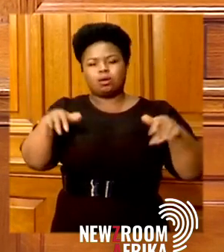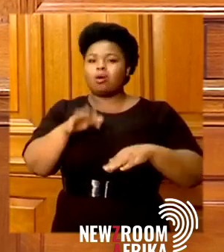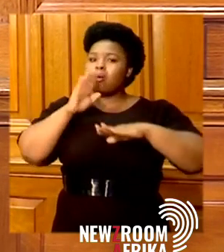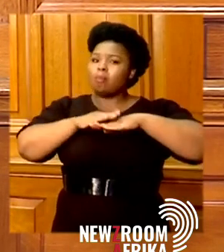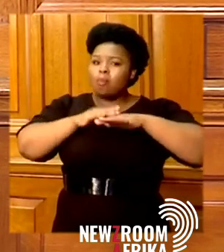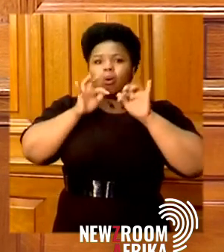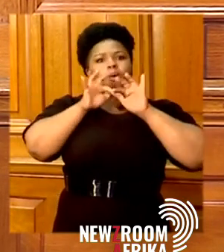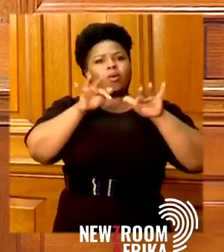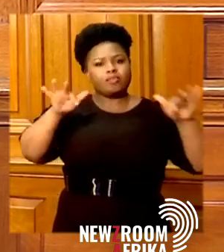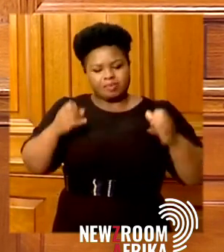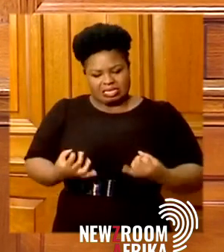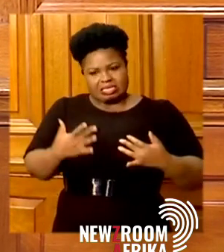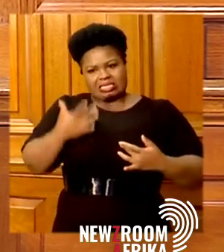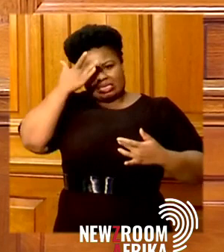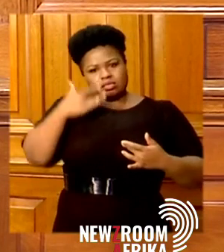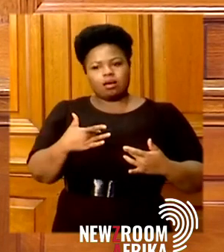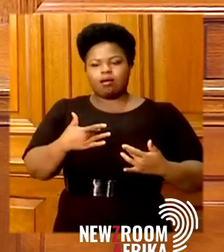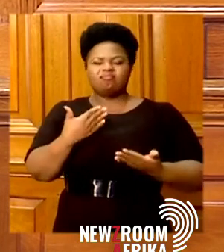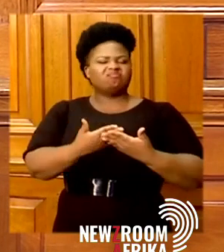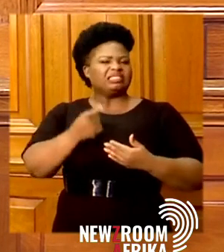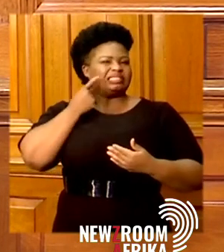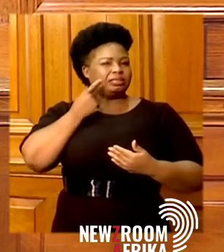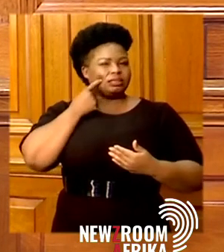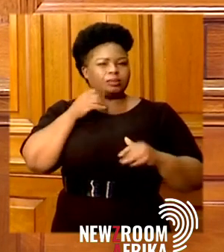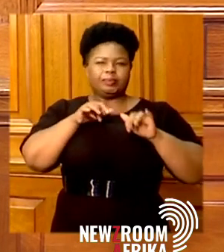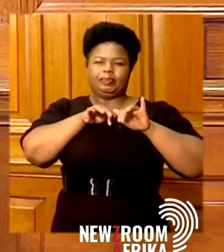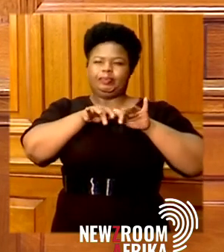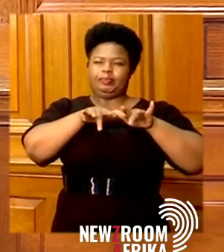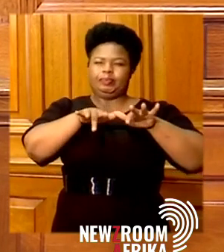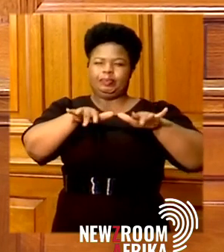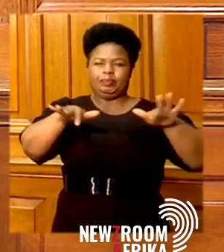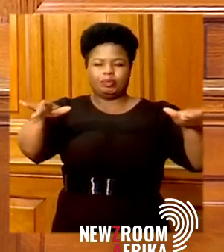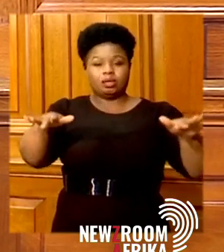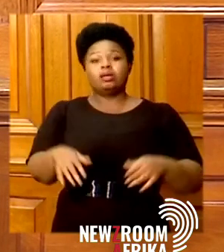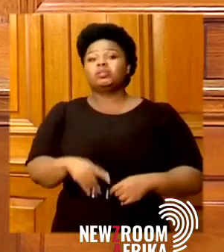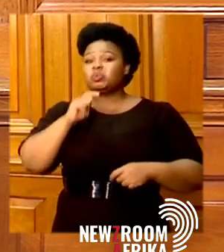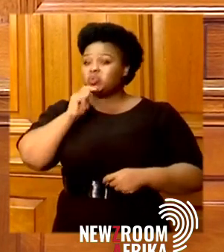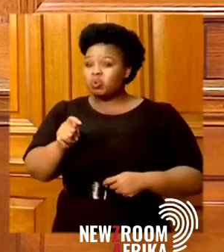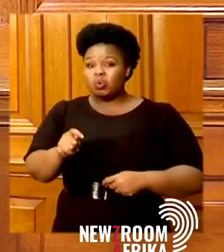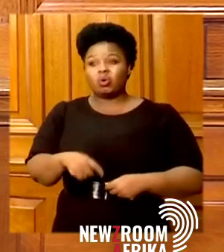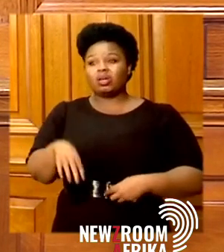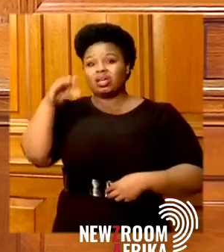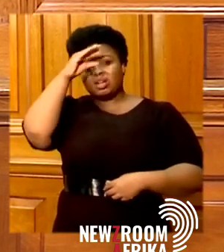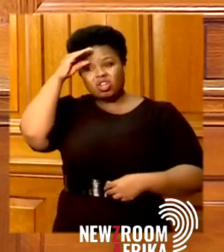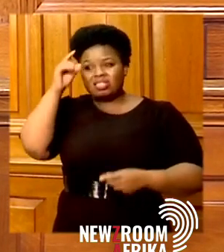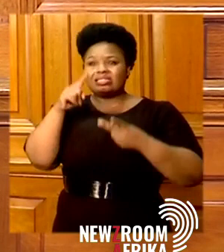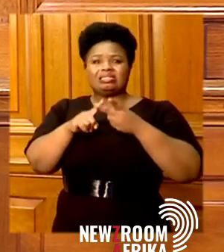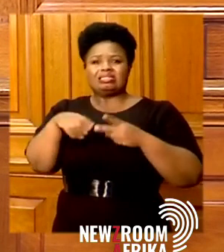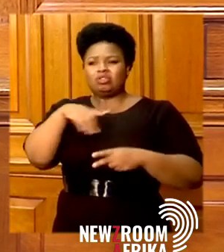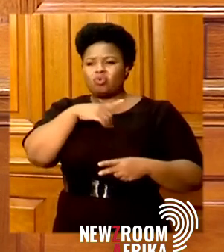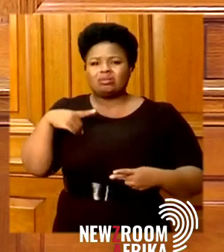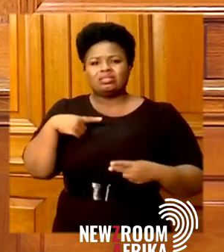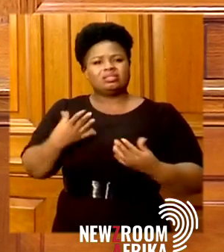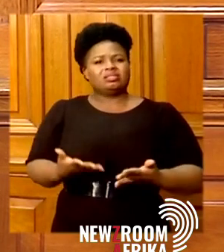people, and it places a greater strain on our health system and lead